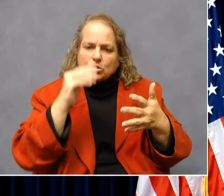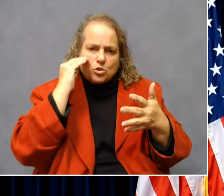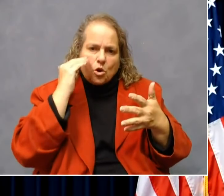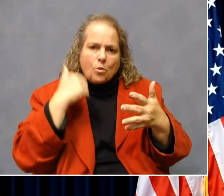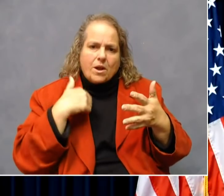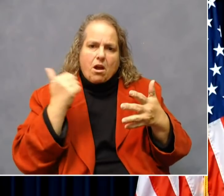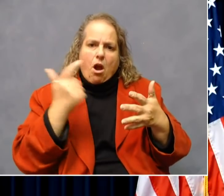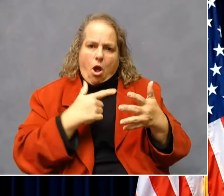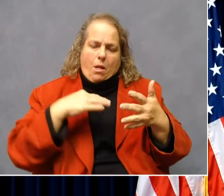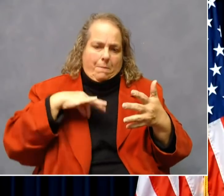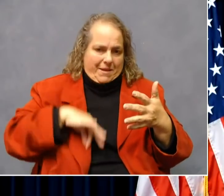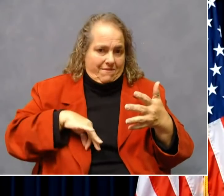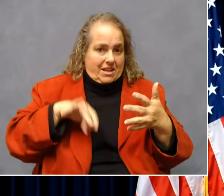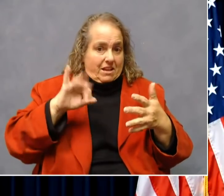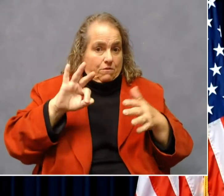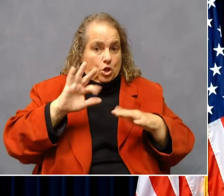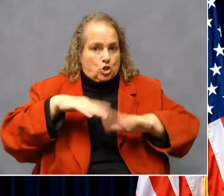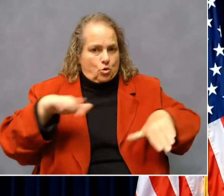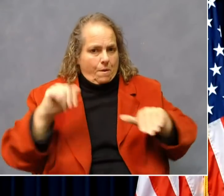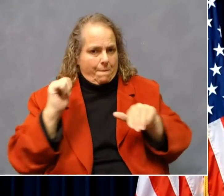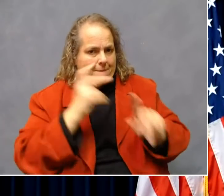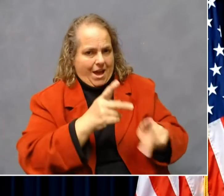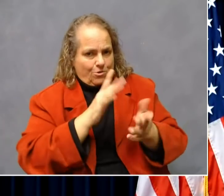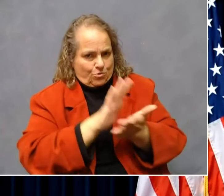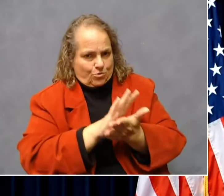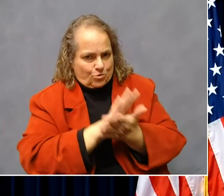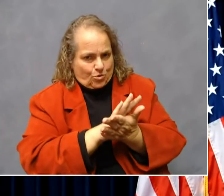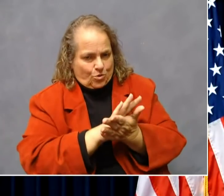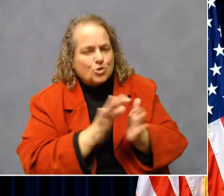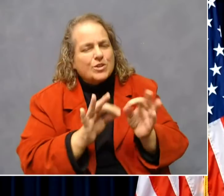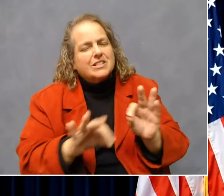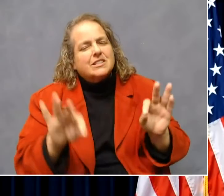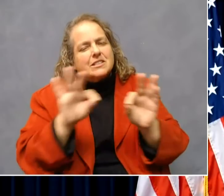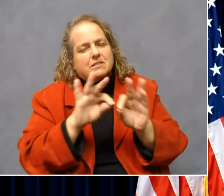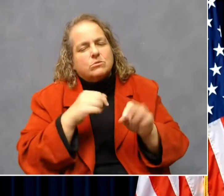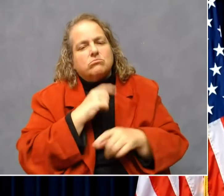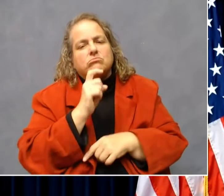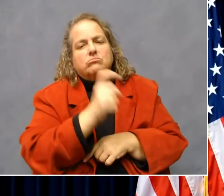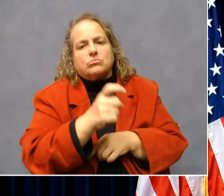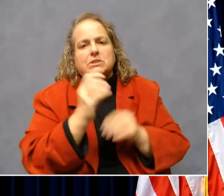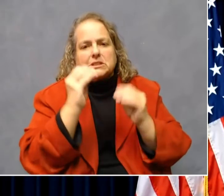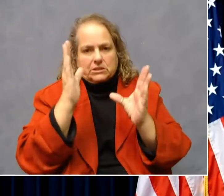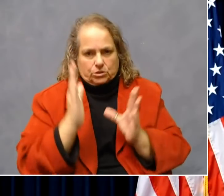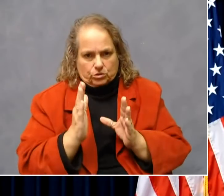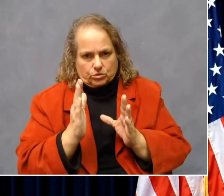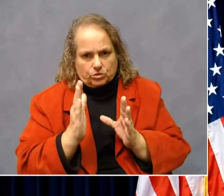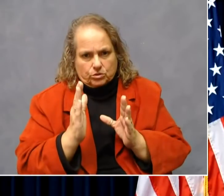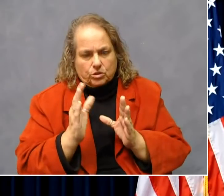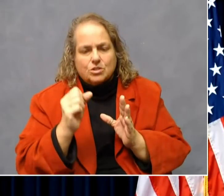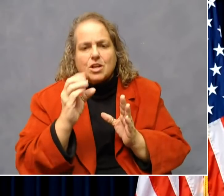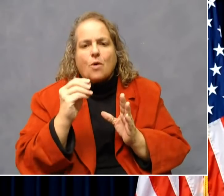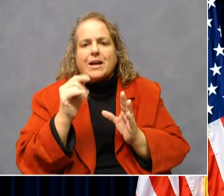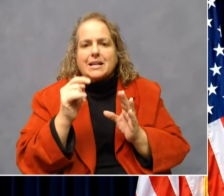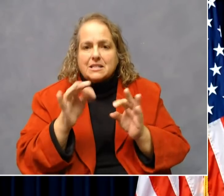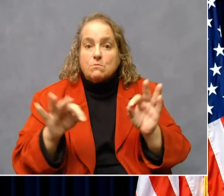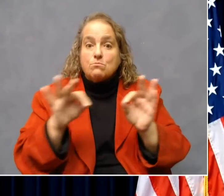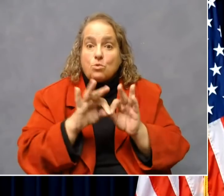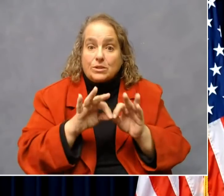protect those educators. And once those educators have been vaccinated, then it's a totally different